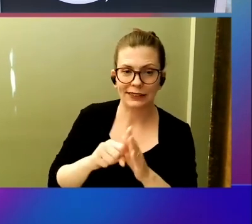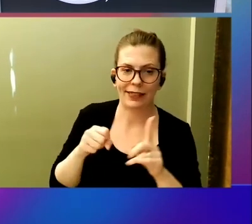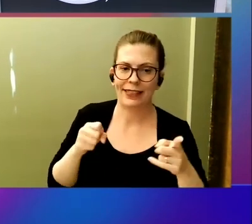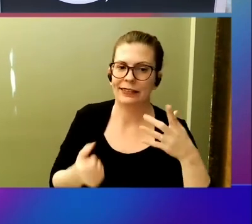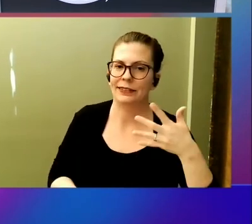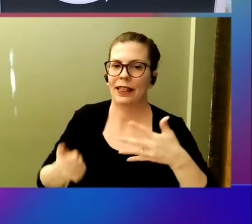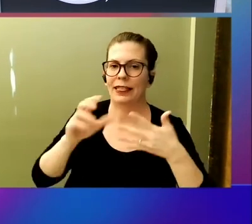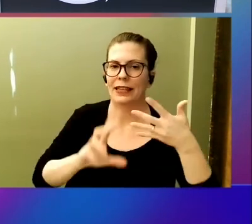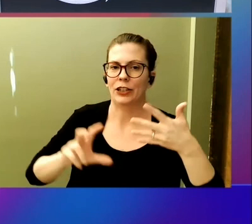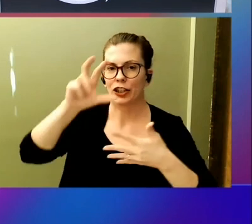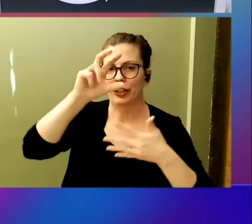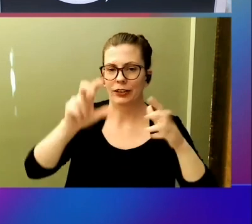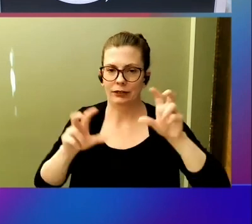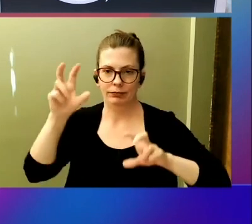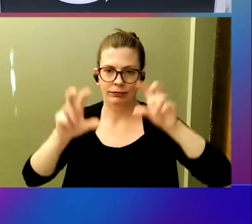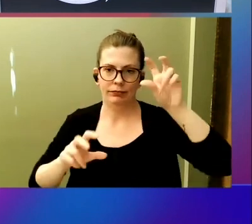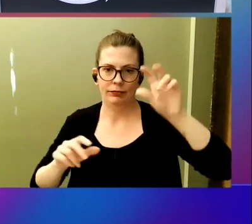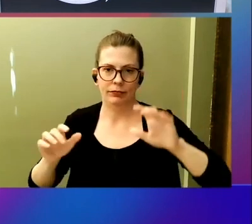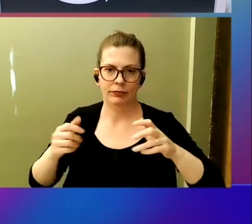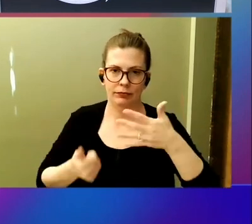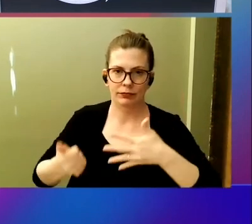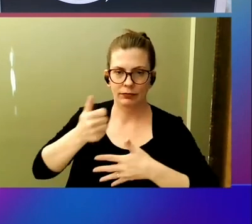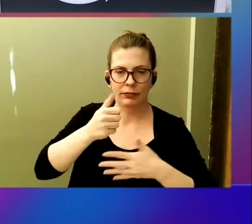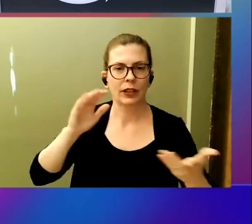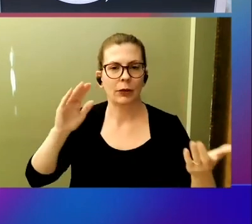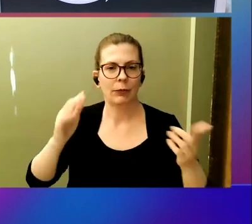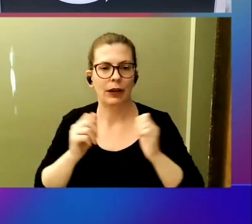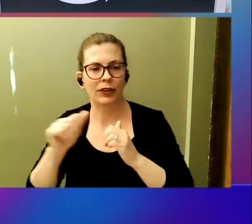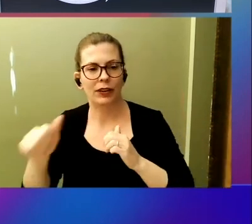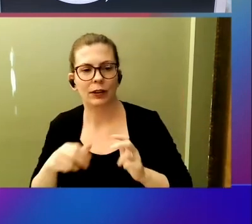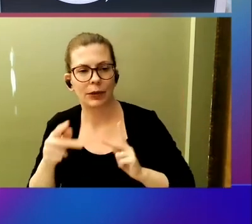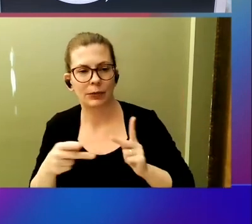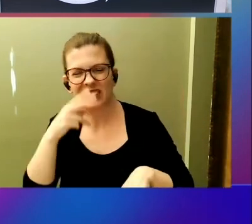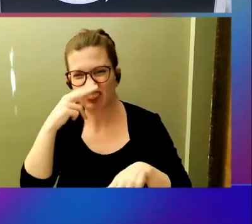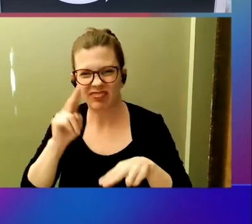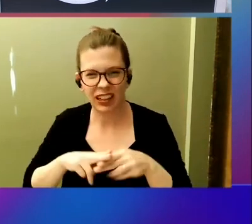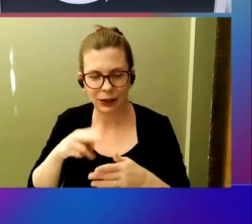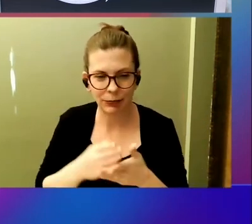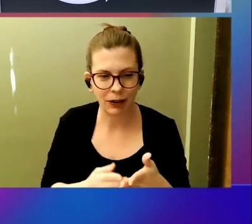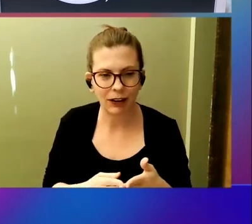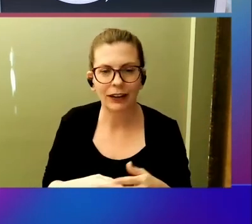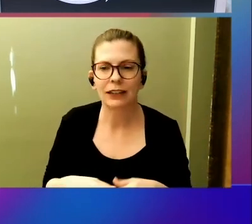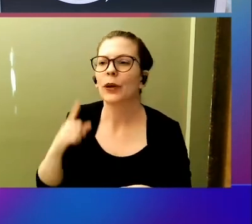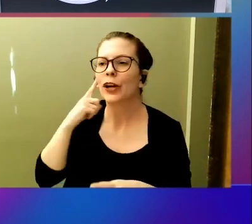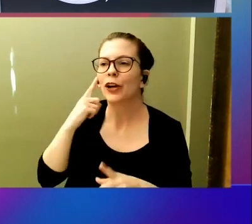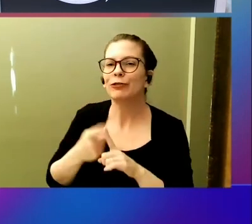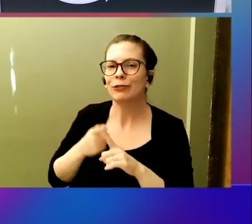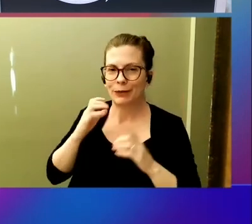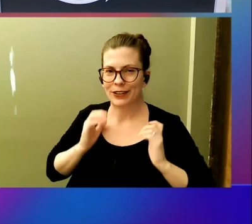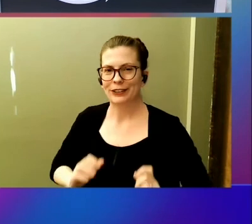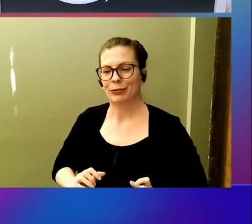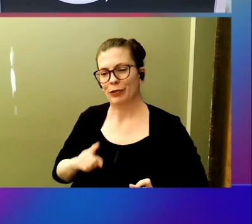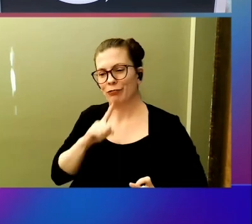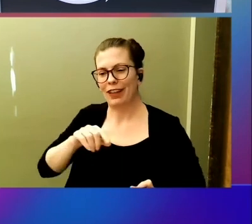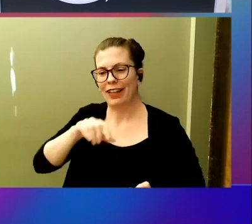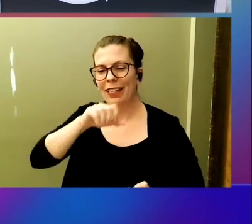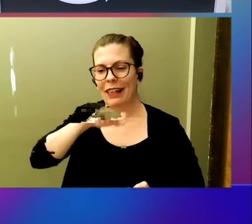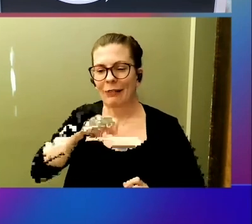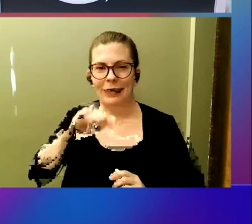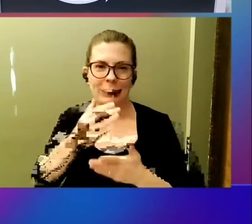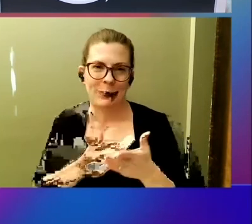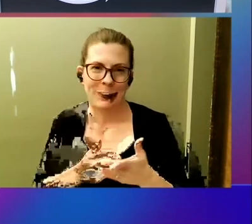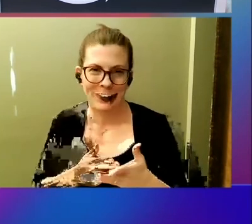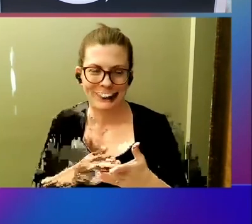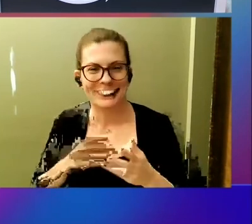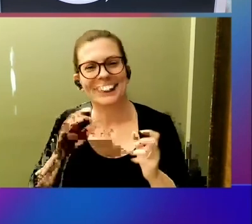are compared to others. This is the fun aspect. We heard from customers that they really love this part of it. They can search the